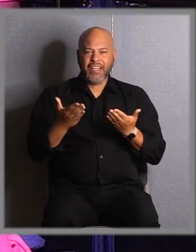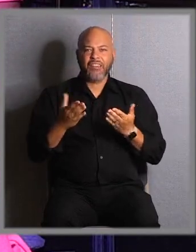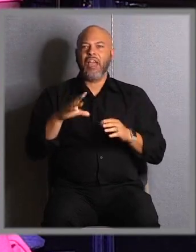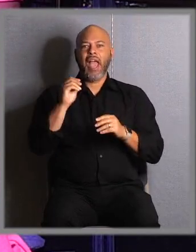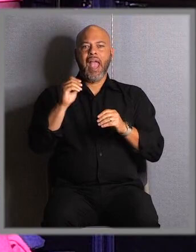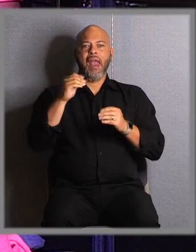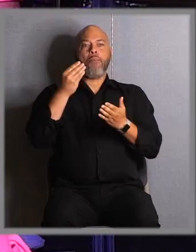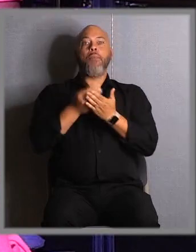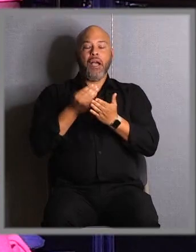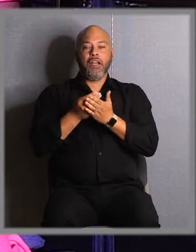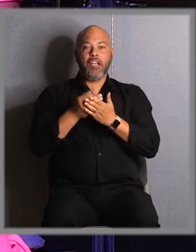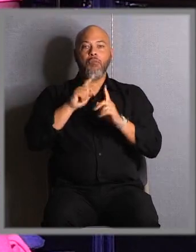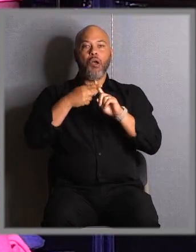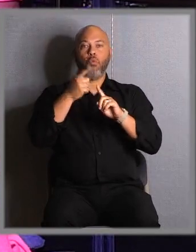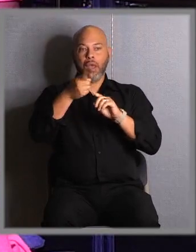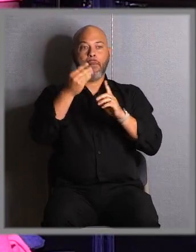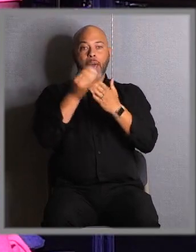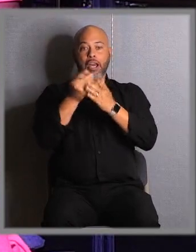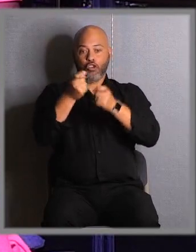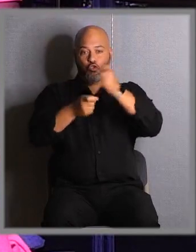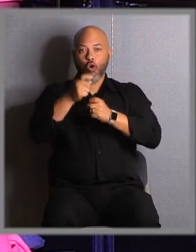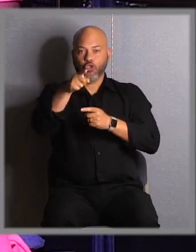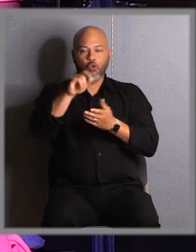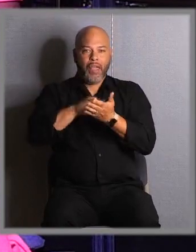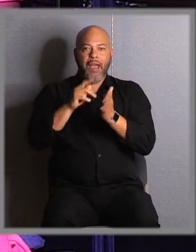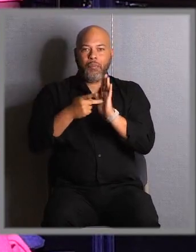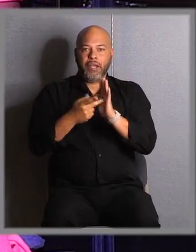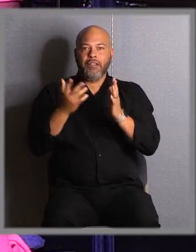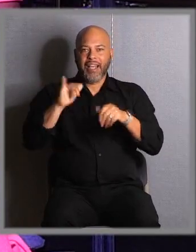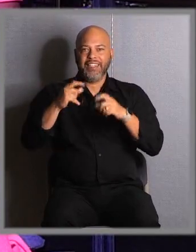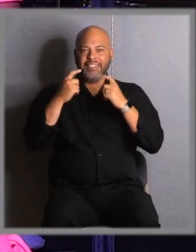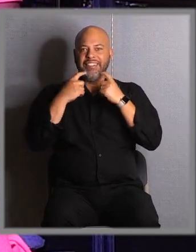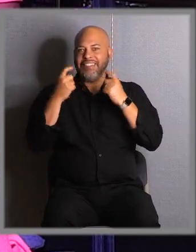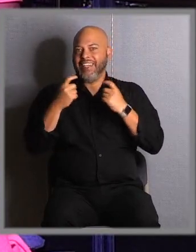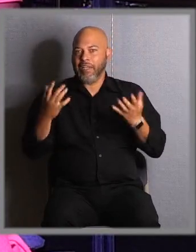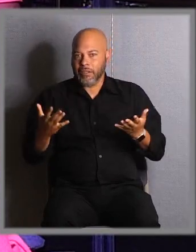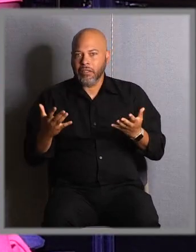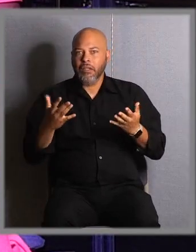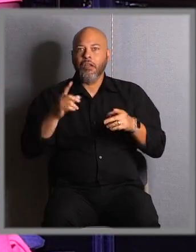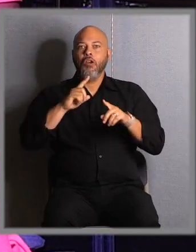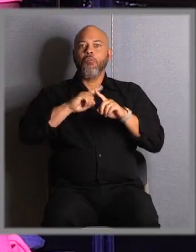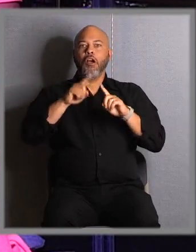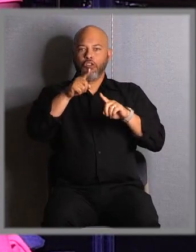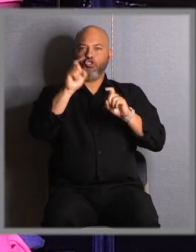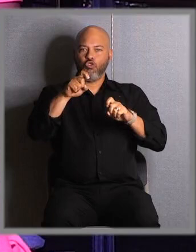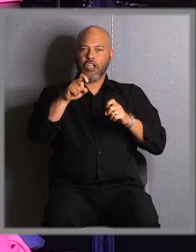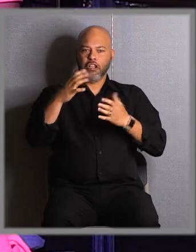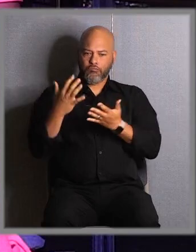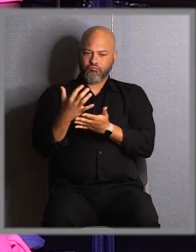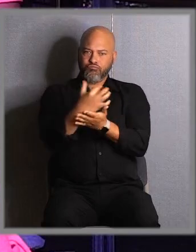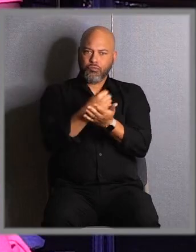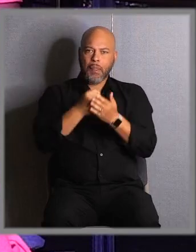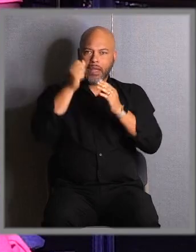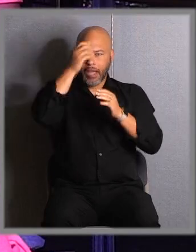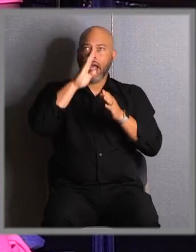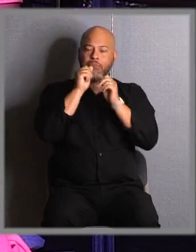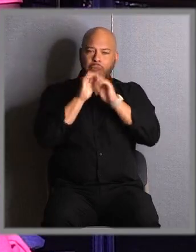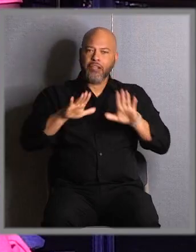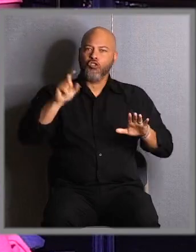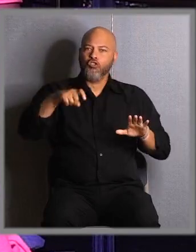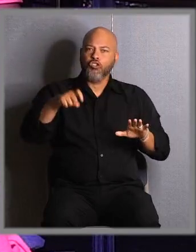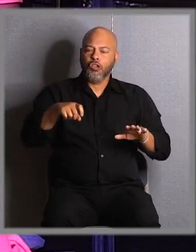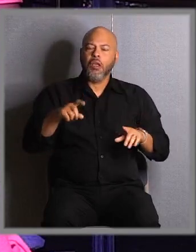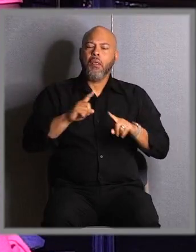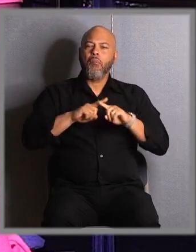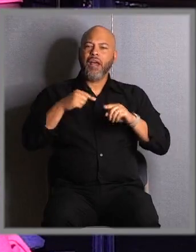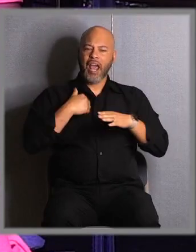when money have you. So it's nothing wrong. That's what you work for. That's what you ought to be able to reap the blessings of God. But I share